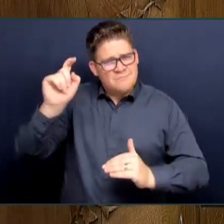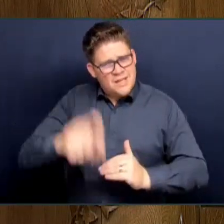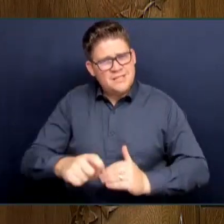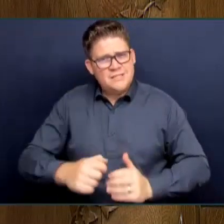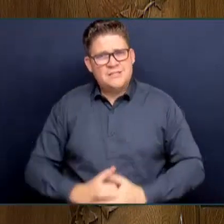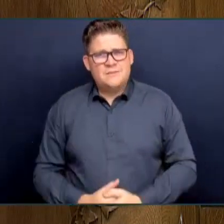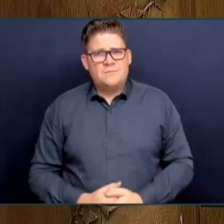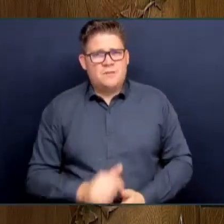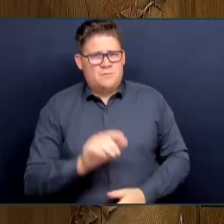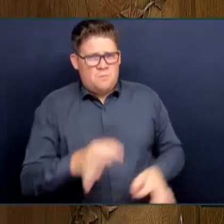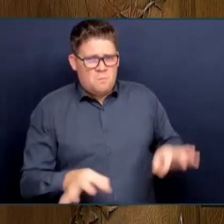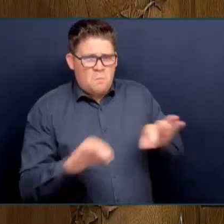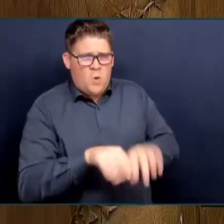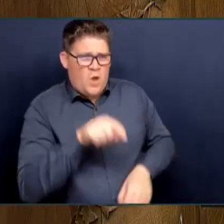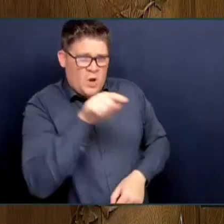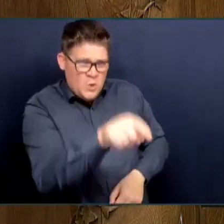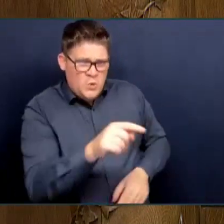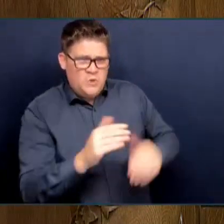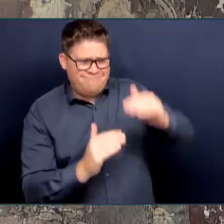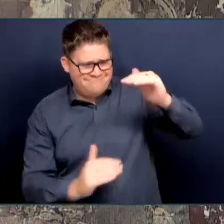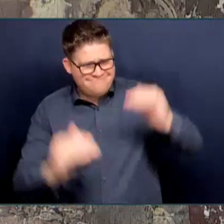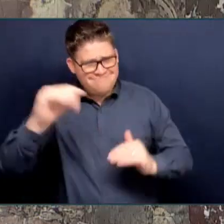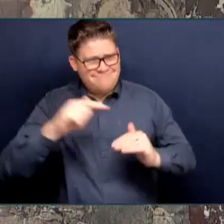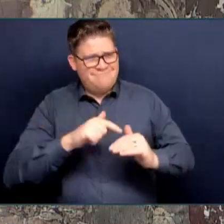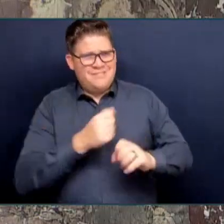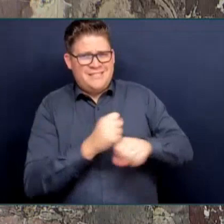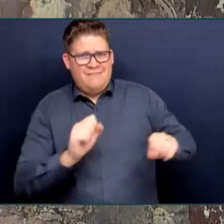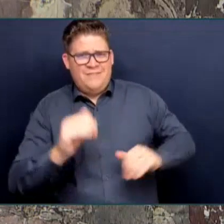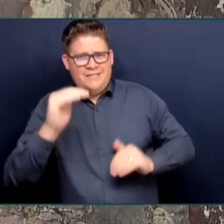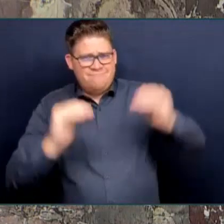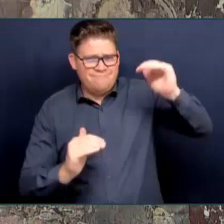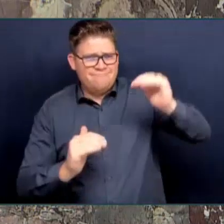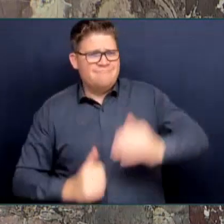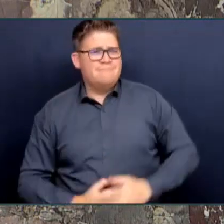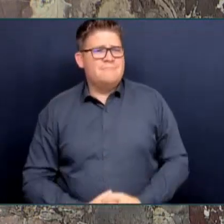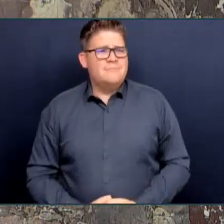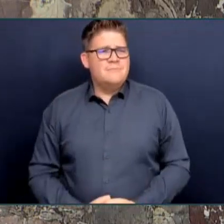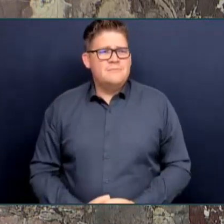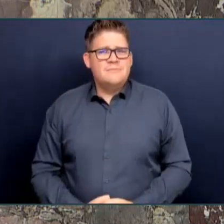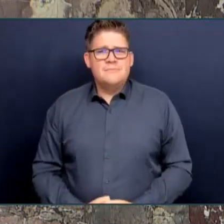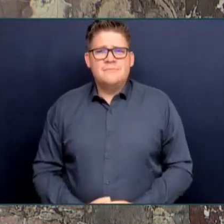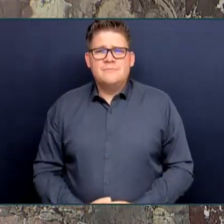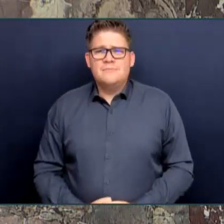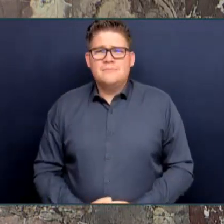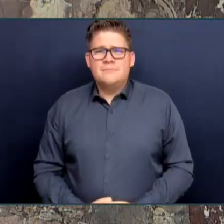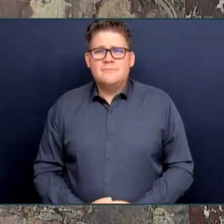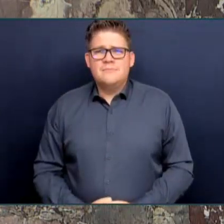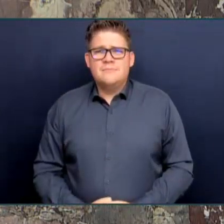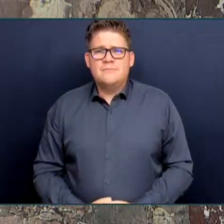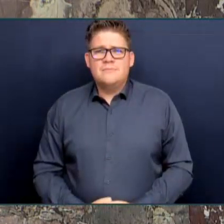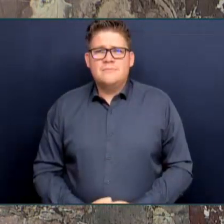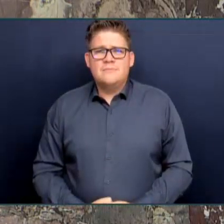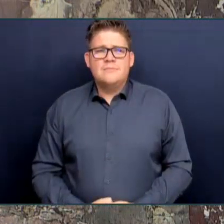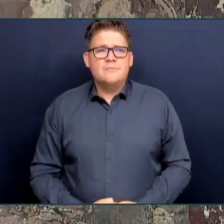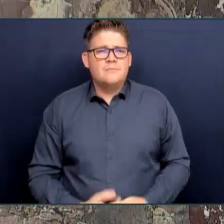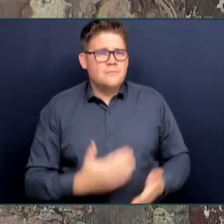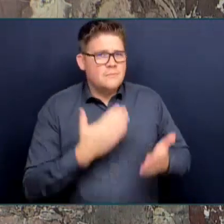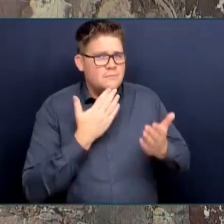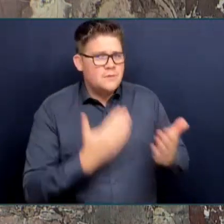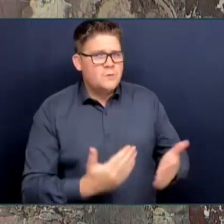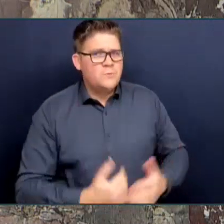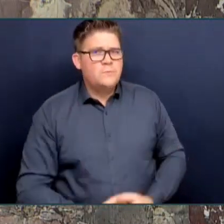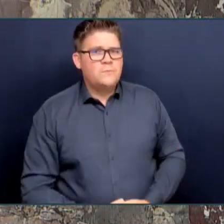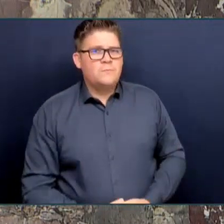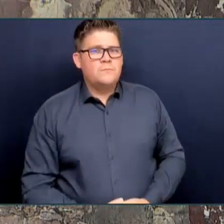Premier. Thank you, Honourable Speaker. I imagine a mom and her young kid going down the street and facing this kind of